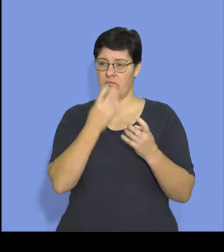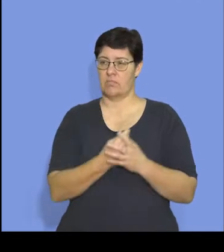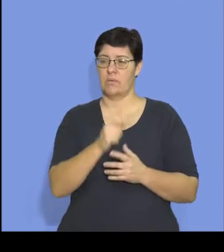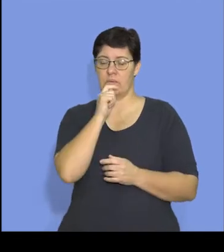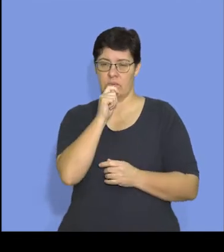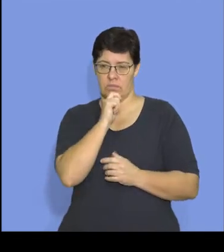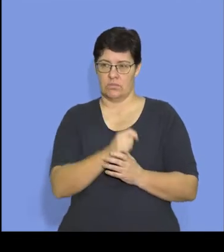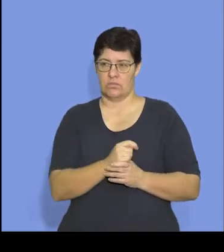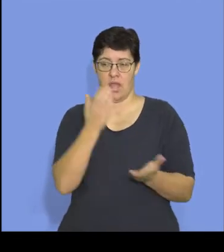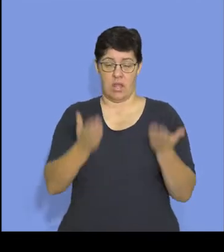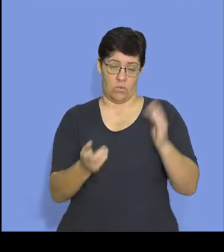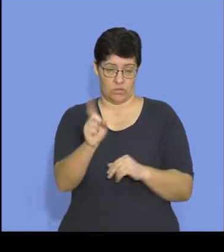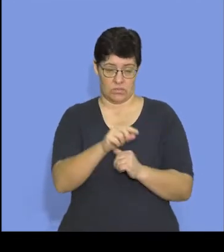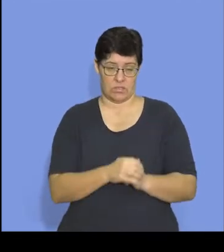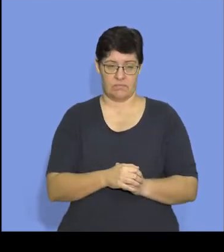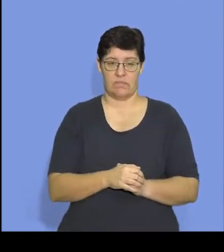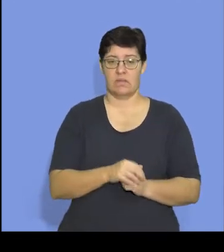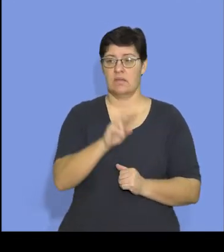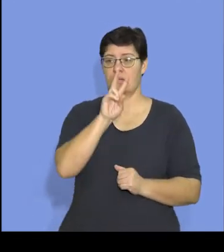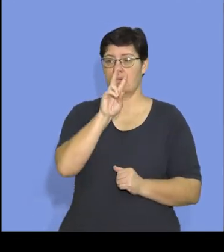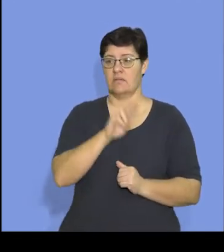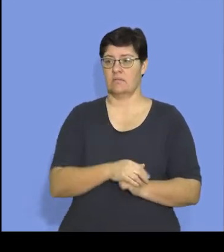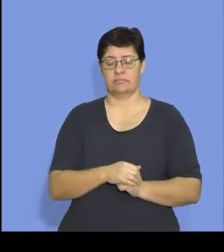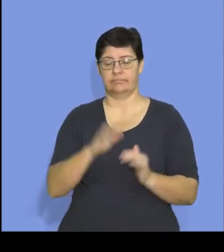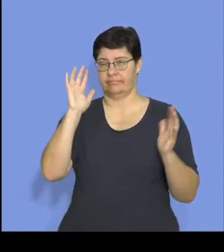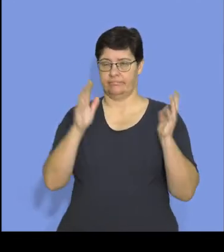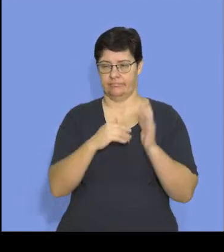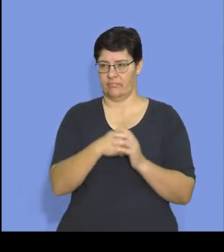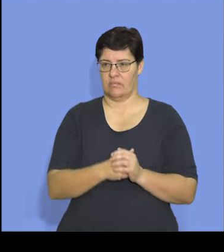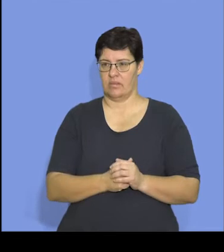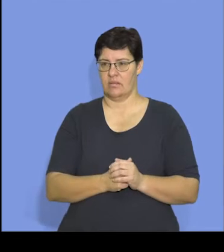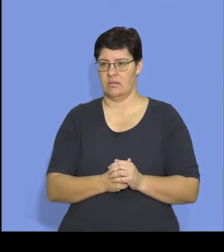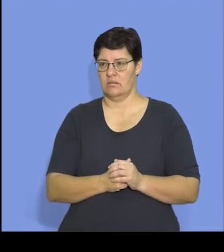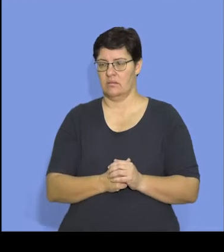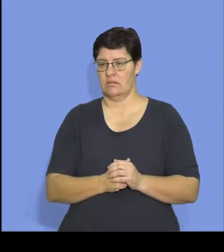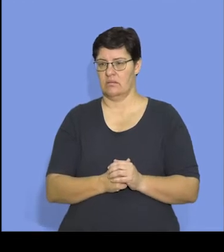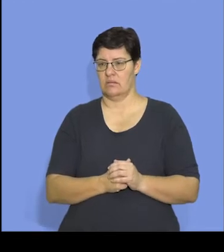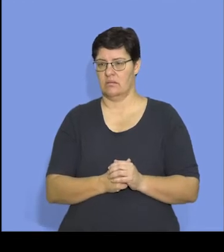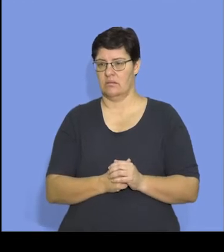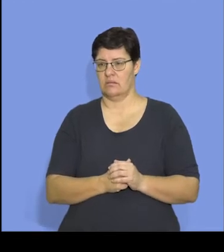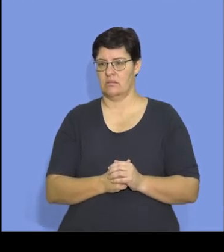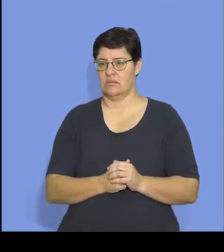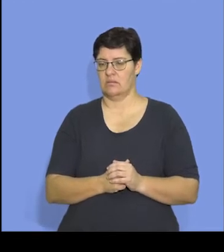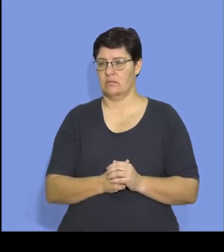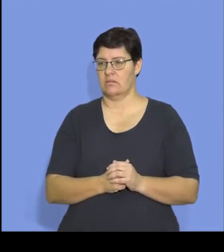use this equation. Whoops. If I write it correctly, that's always